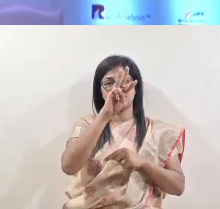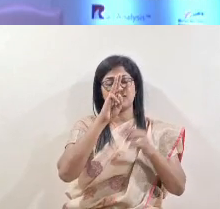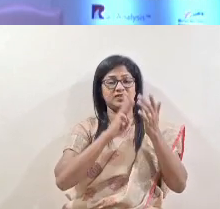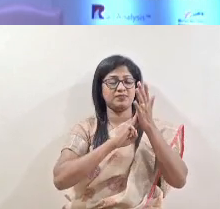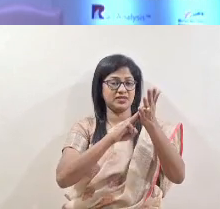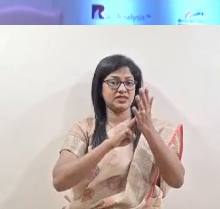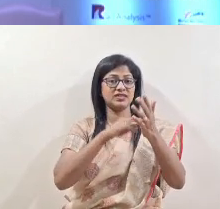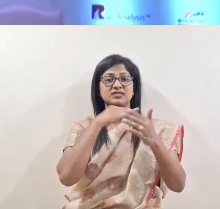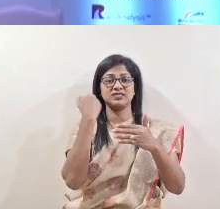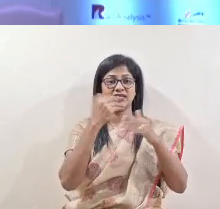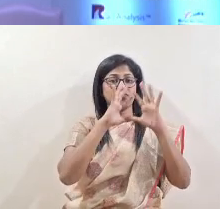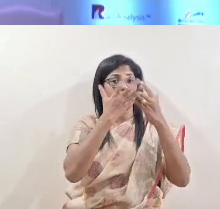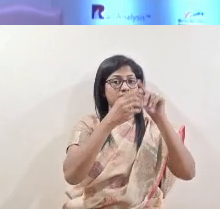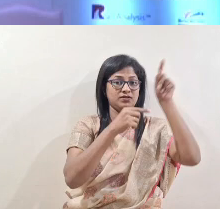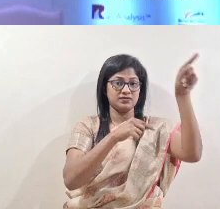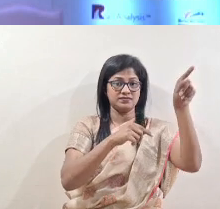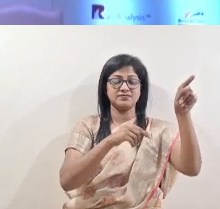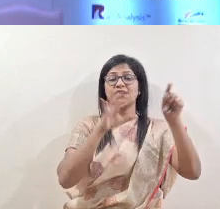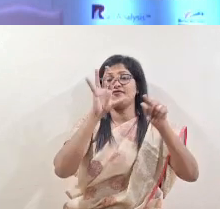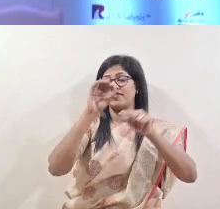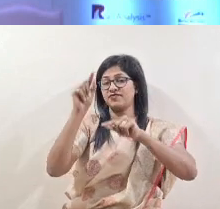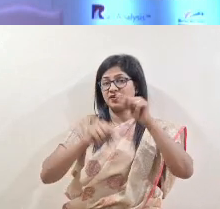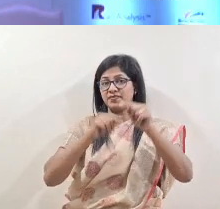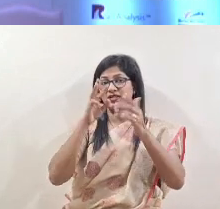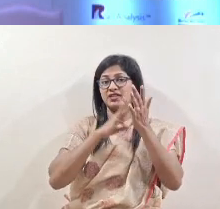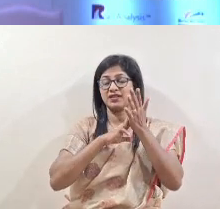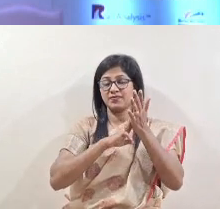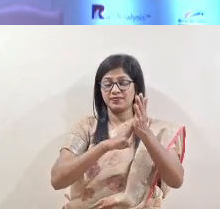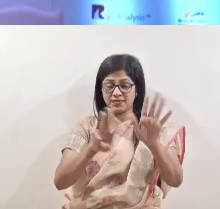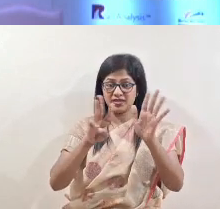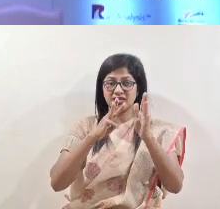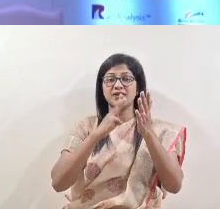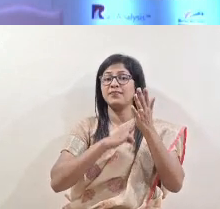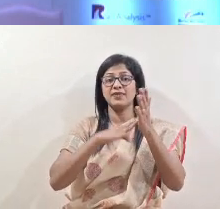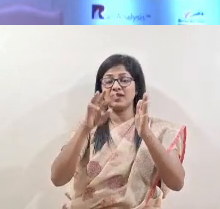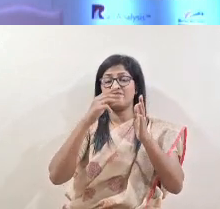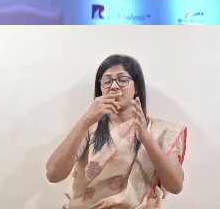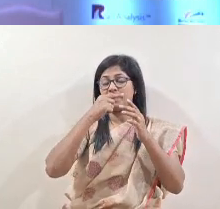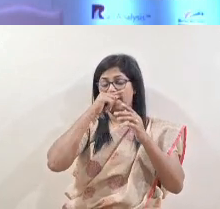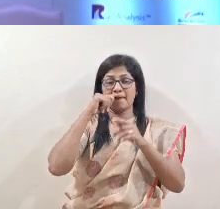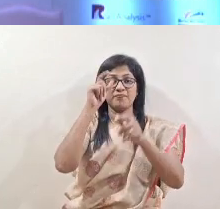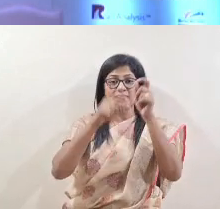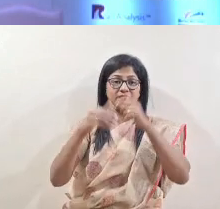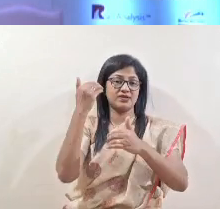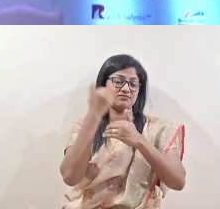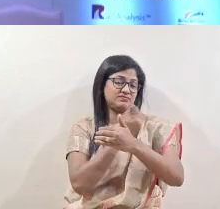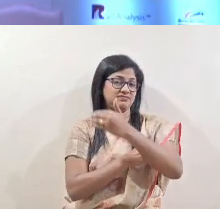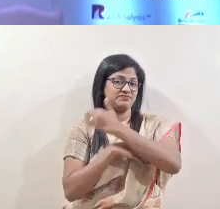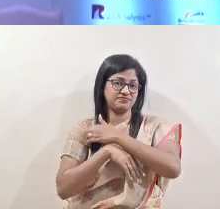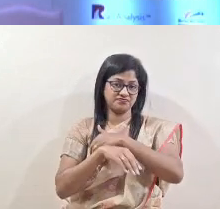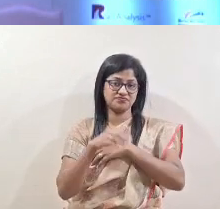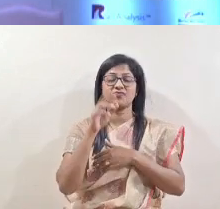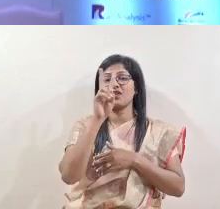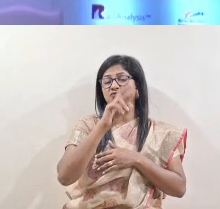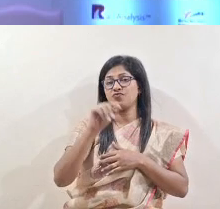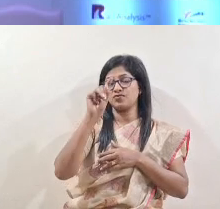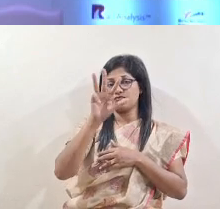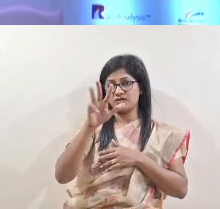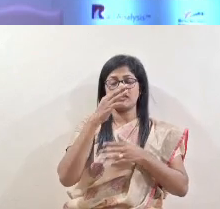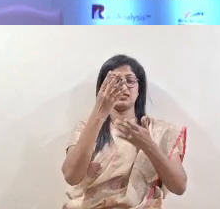million deaths all over the world, and 50 million people are getting injured, which was the figure of